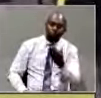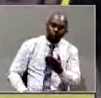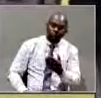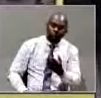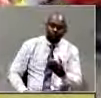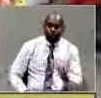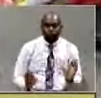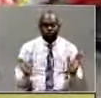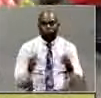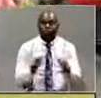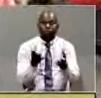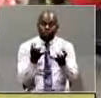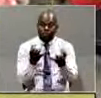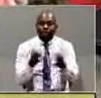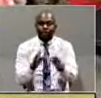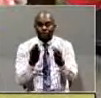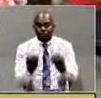Matching up to our expectations.